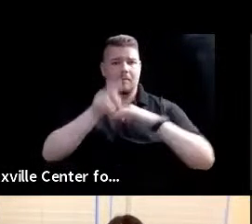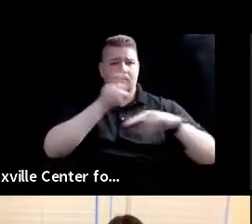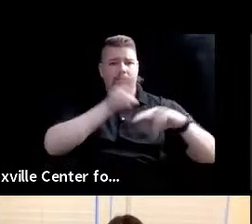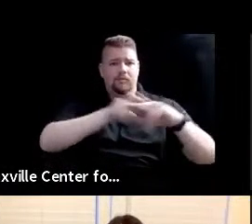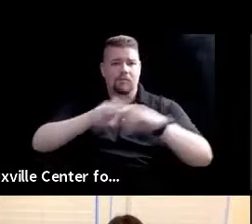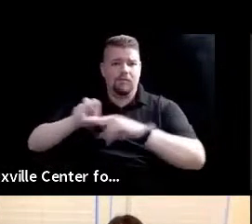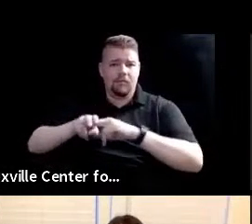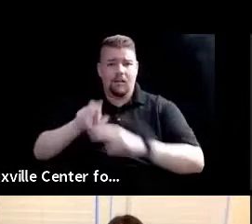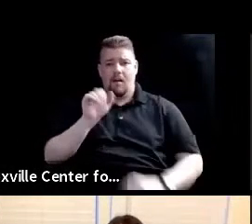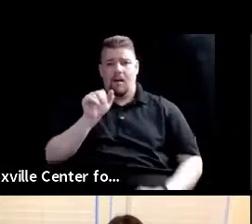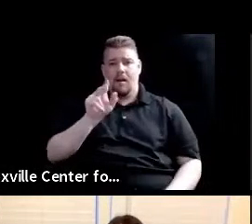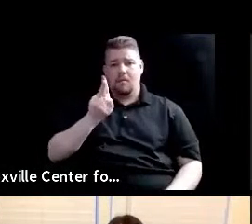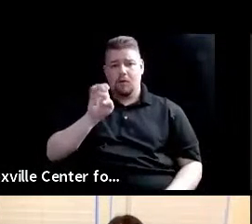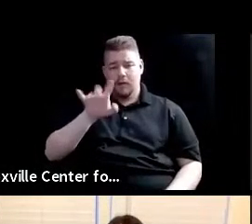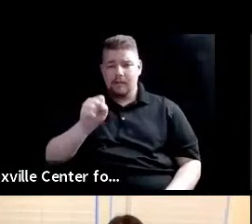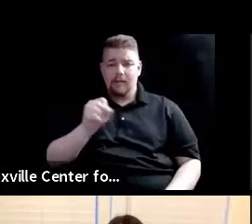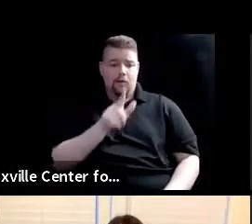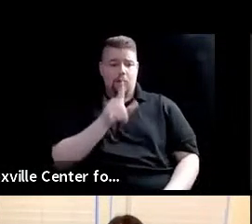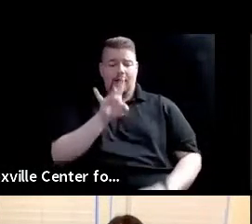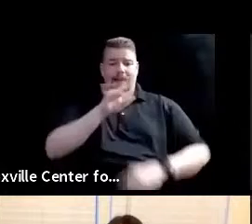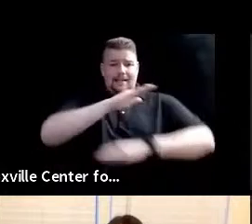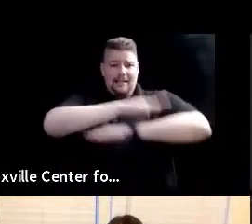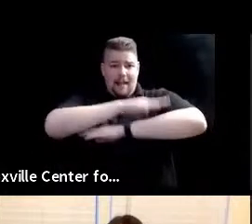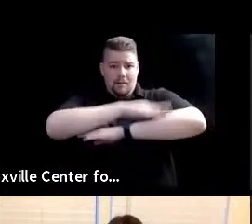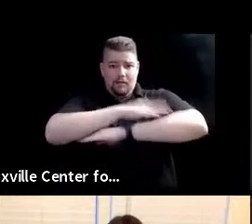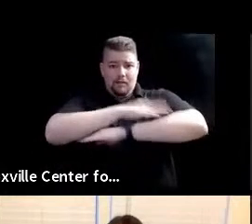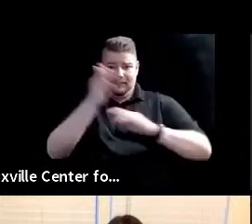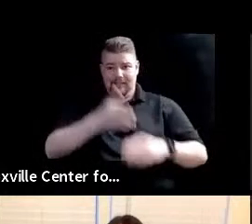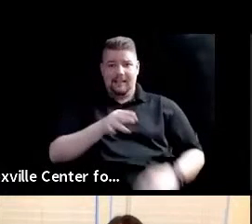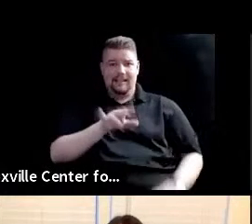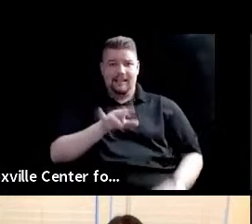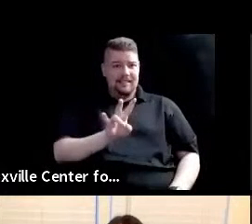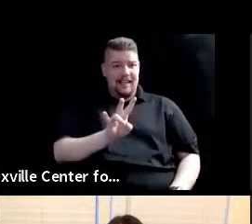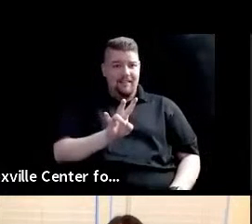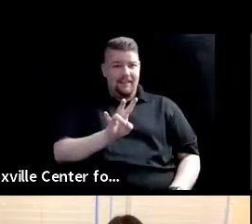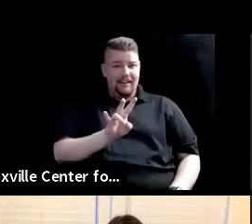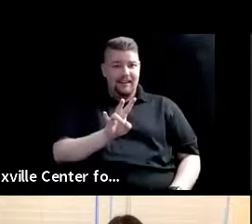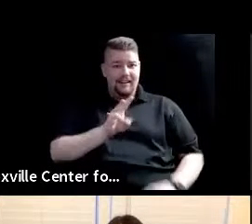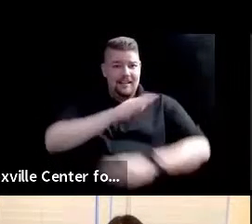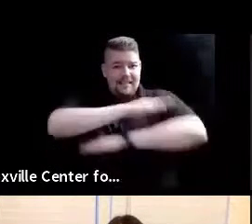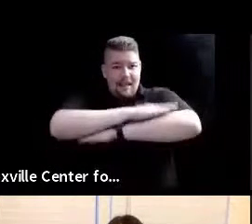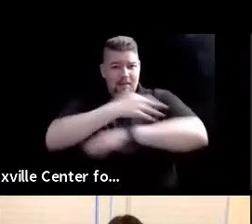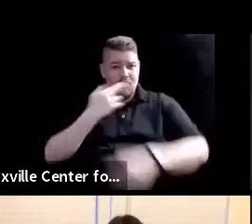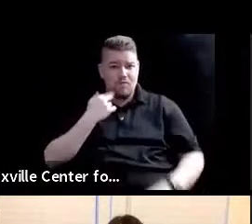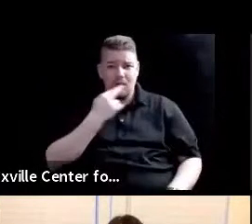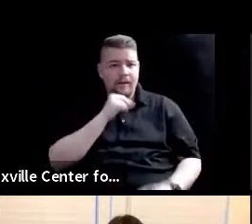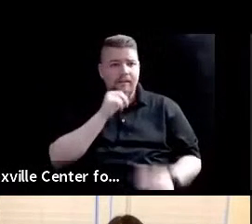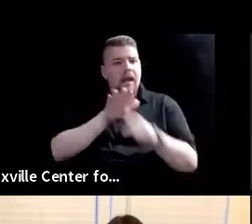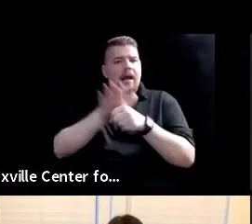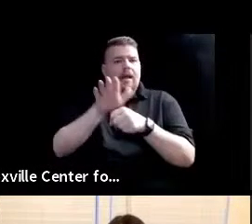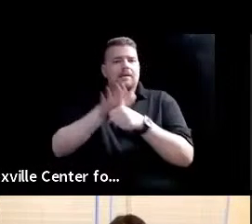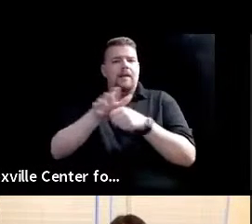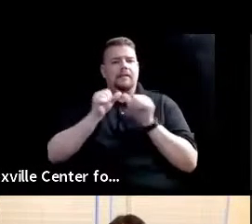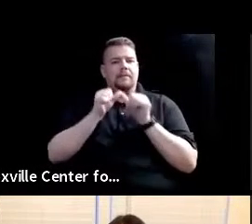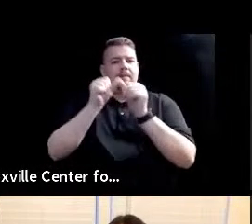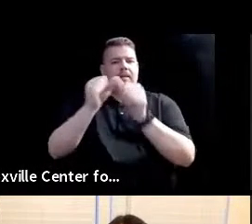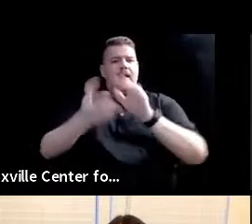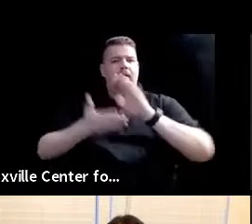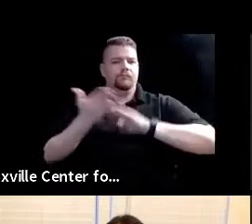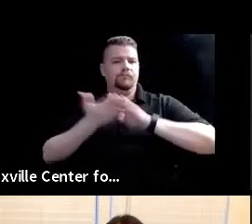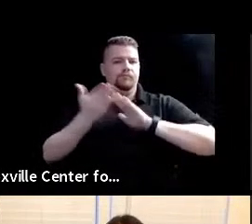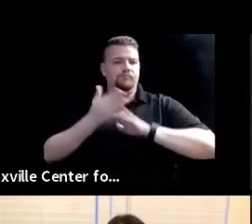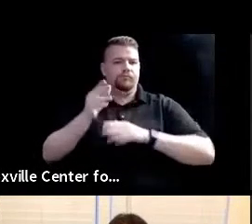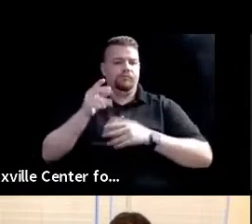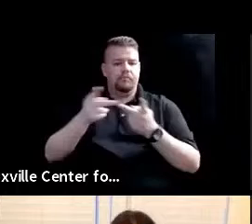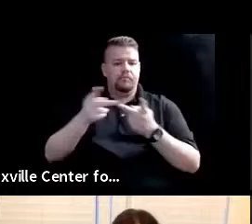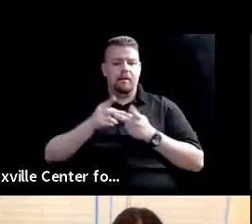As an Aubrey's restaurant, we have 28 tables. To say that we can only seat 7 tables in the restaurant is not enough to maintain the facilities that we have to